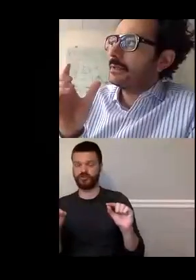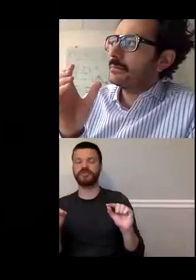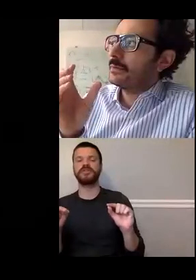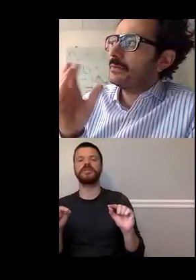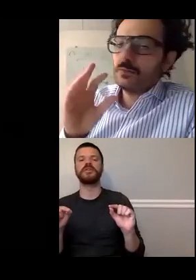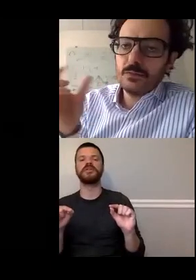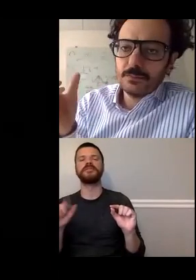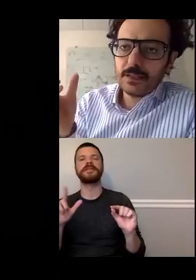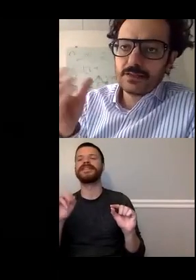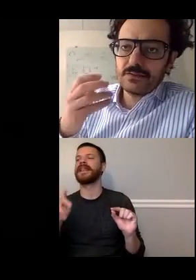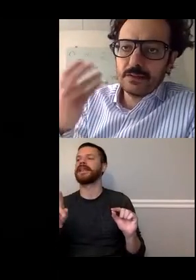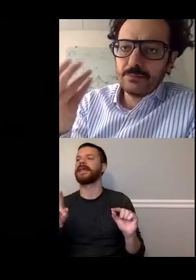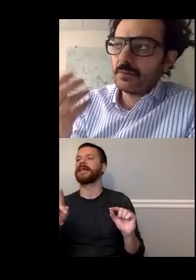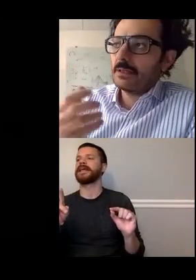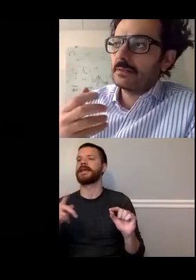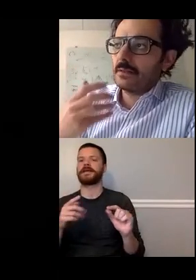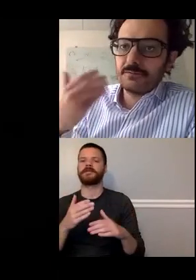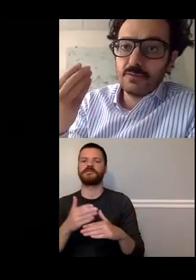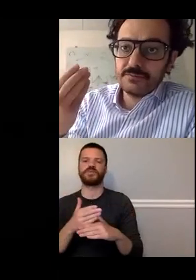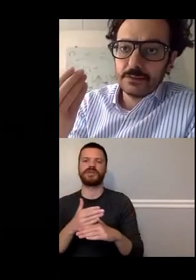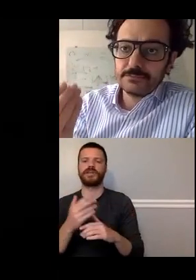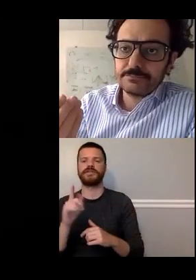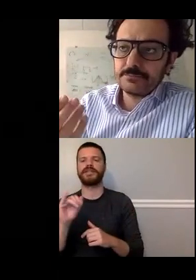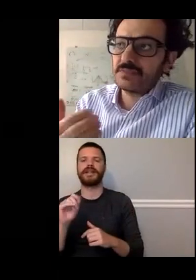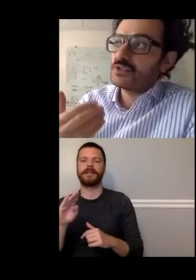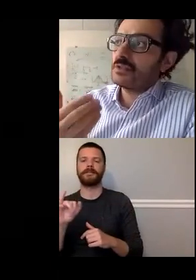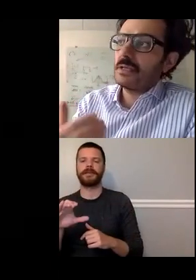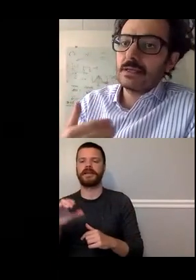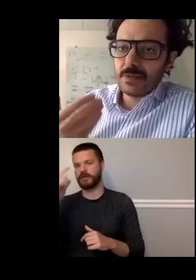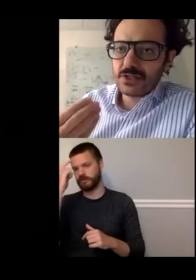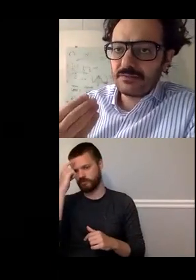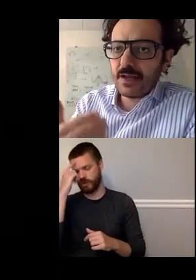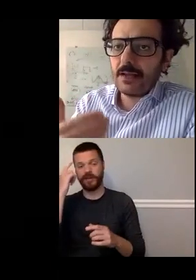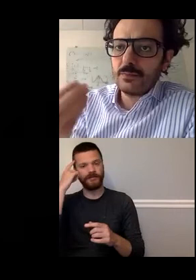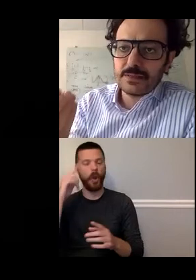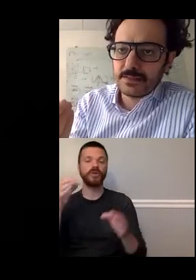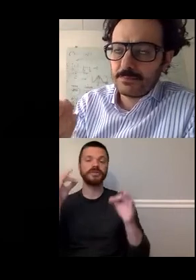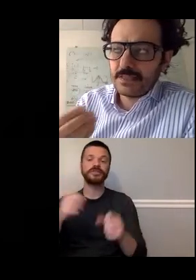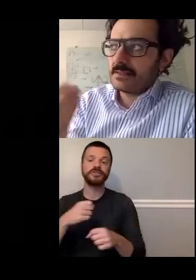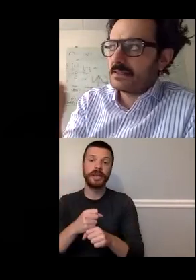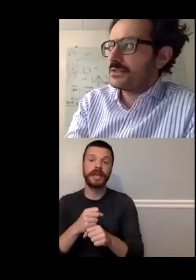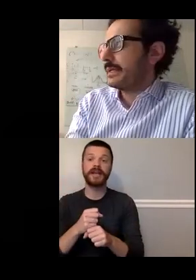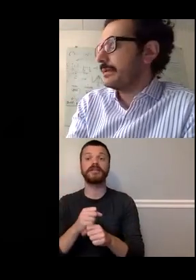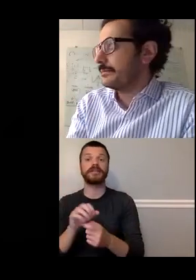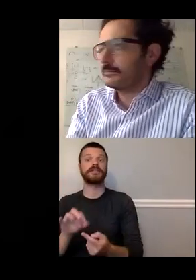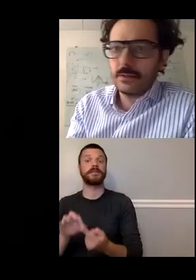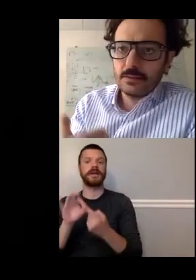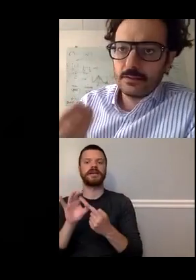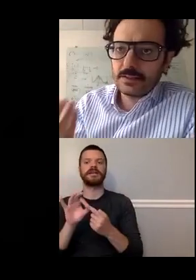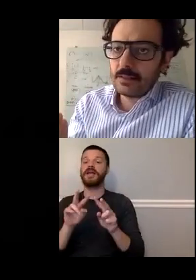link between 2 areas of the limbic brain that are involved in decision-making, especially value-based